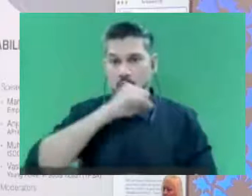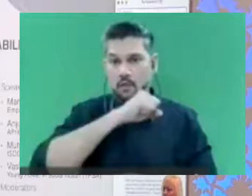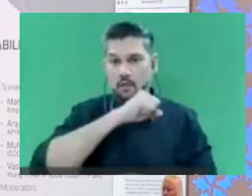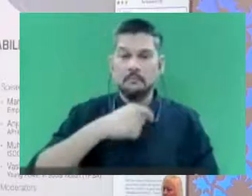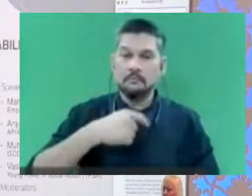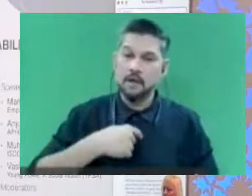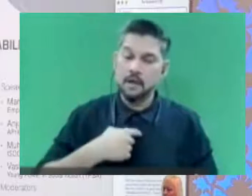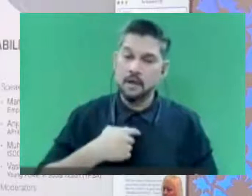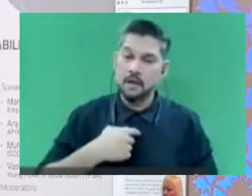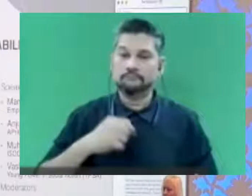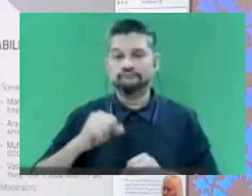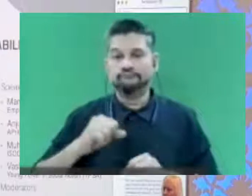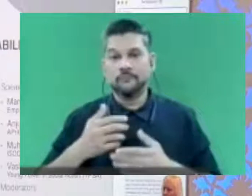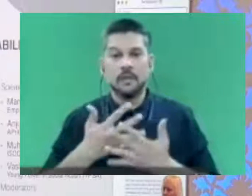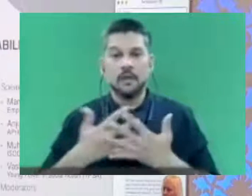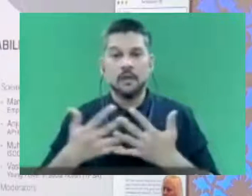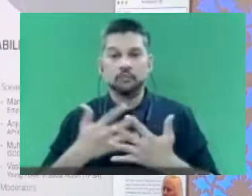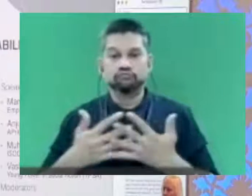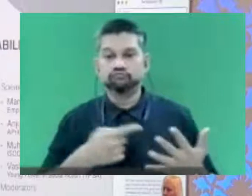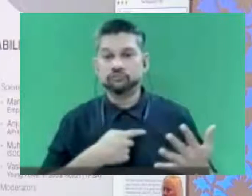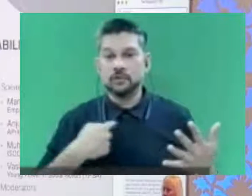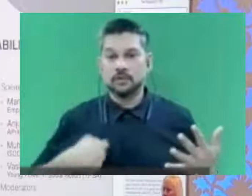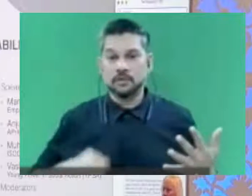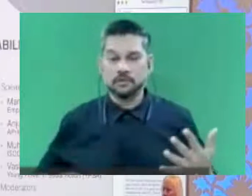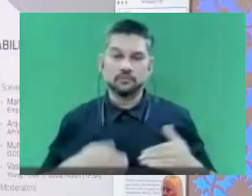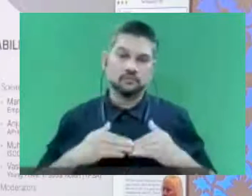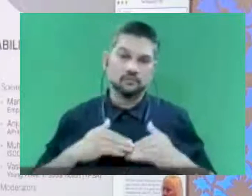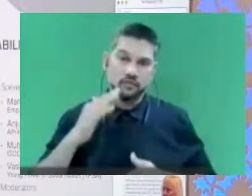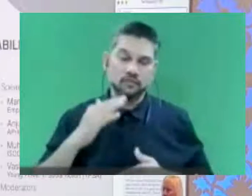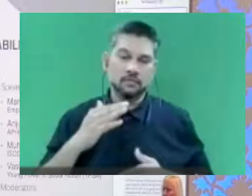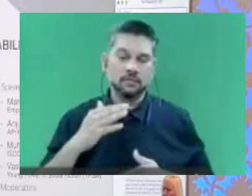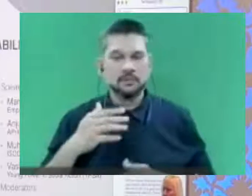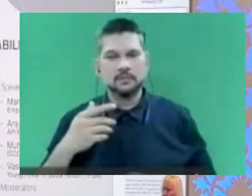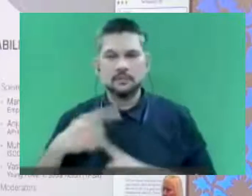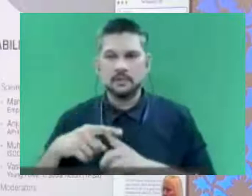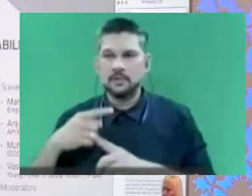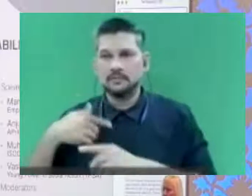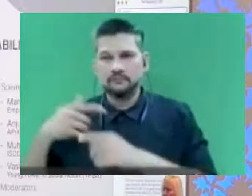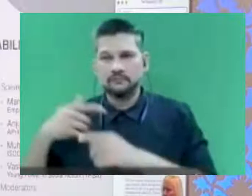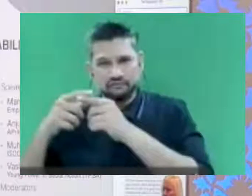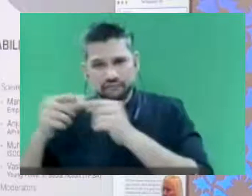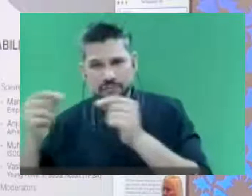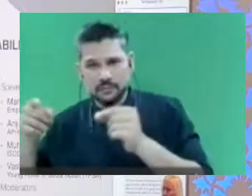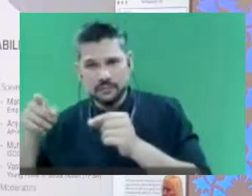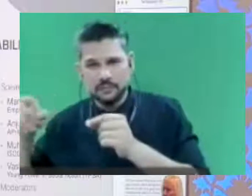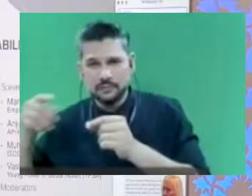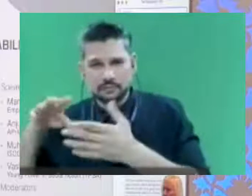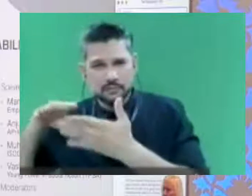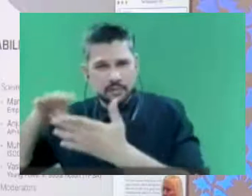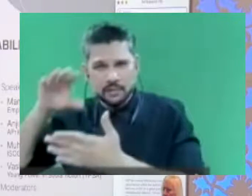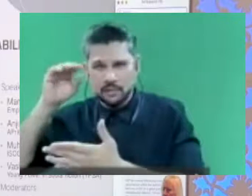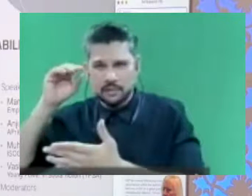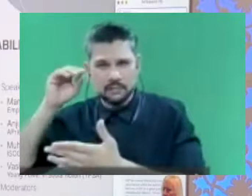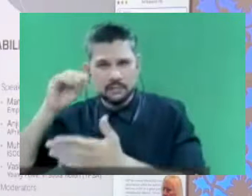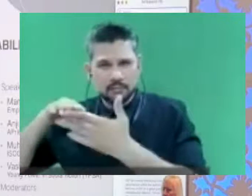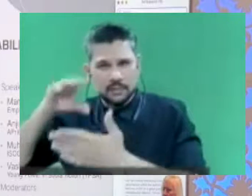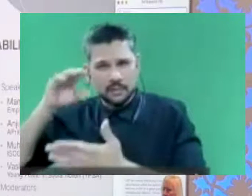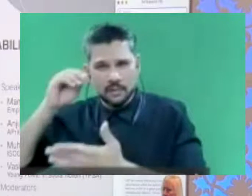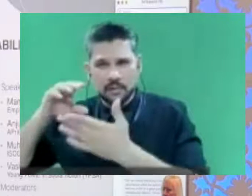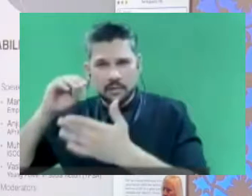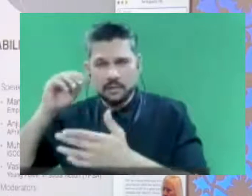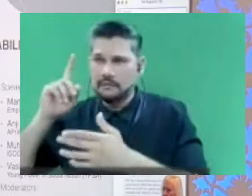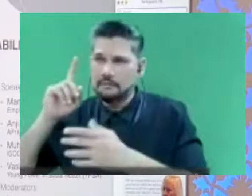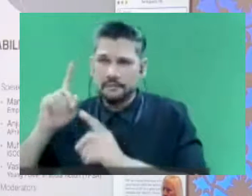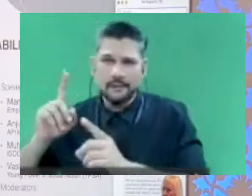could be hard for me, even I have learned Japanese for 10 years, it's hard for me to understand the content